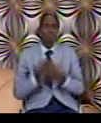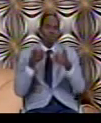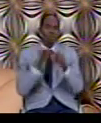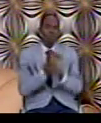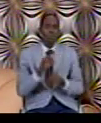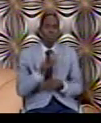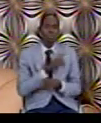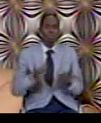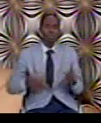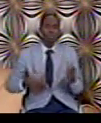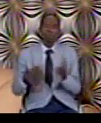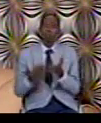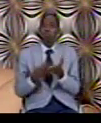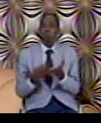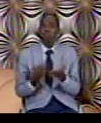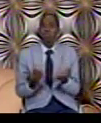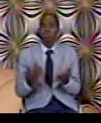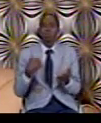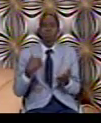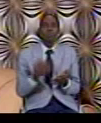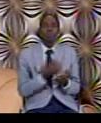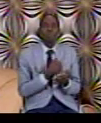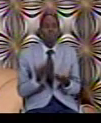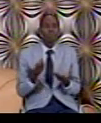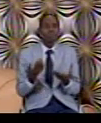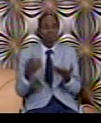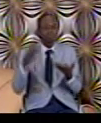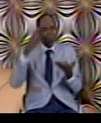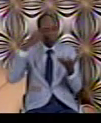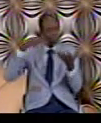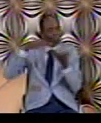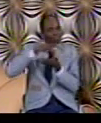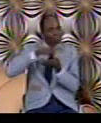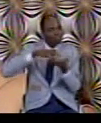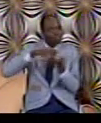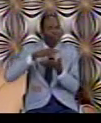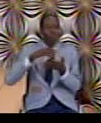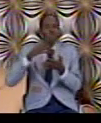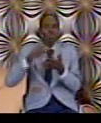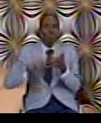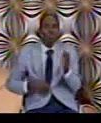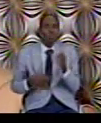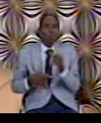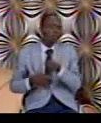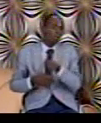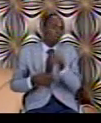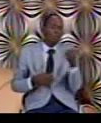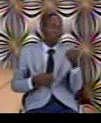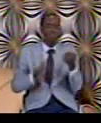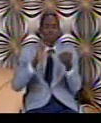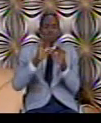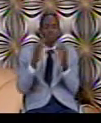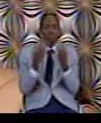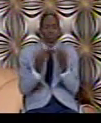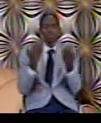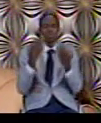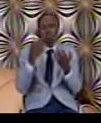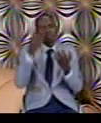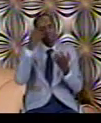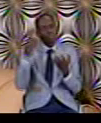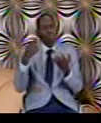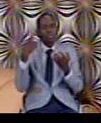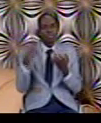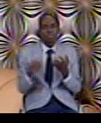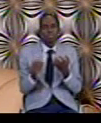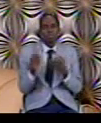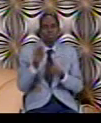Lord sometimes will contradict what your relatives want, because your relatives may not